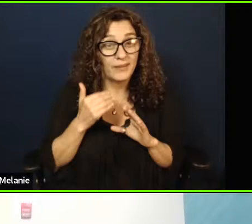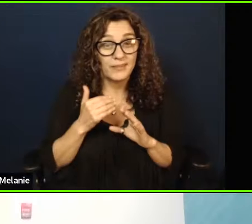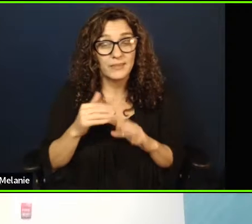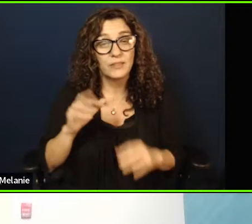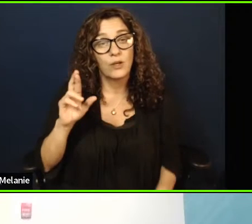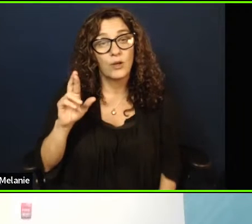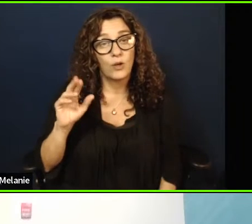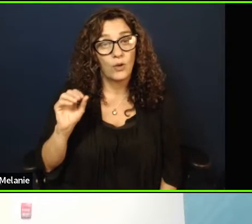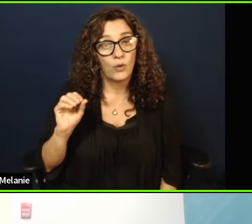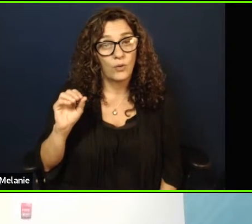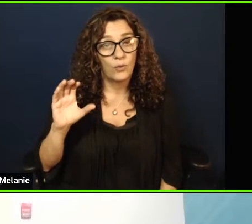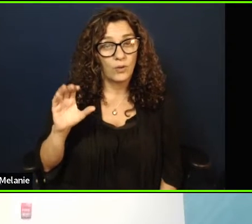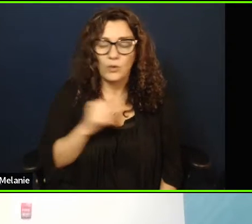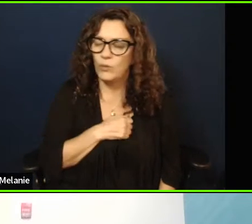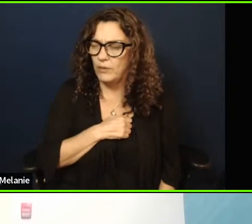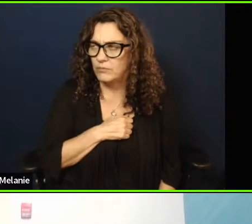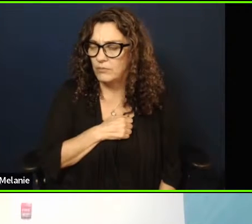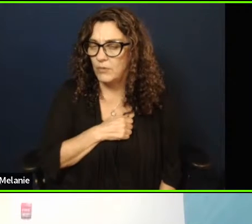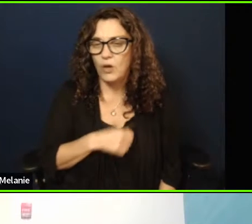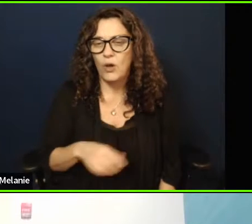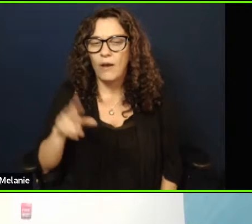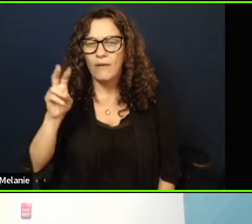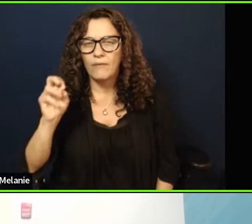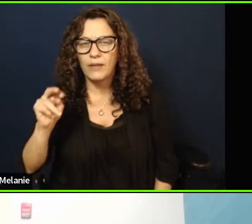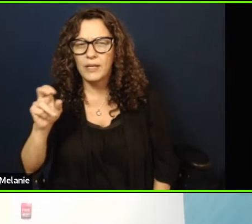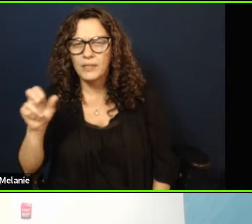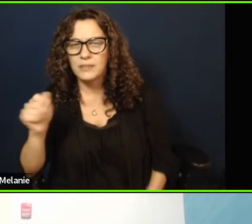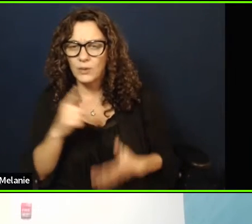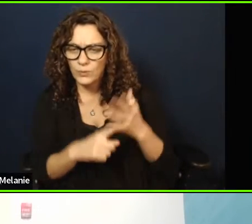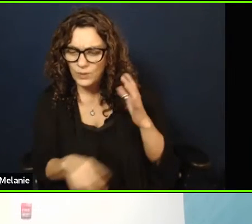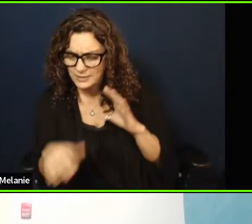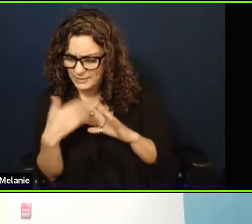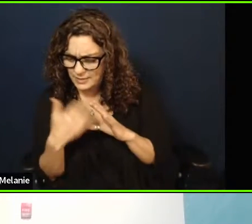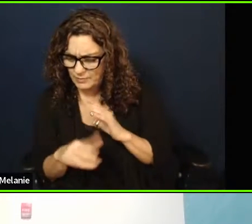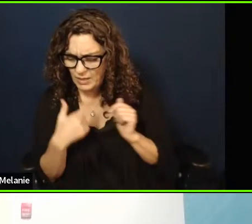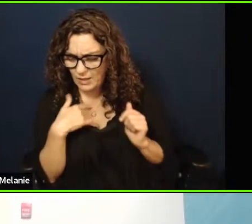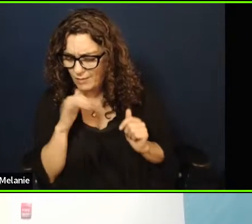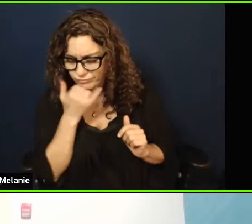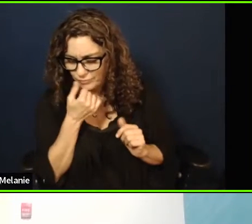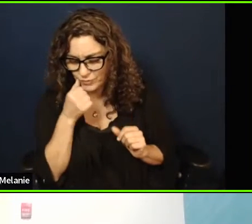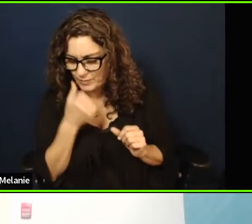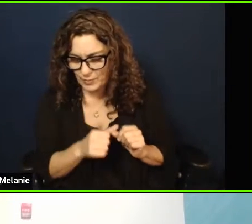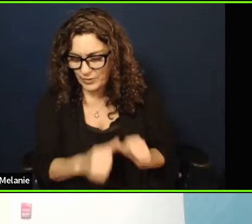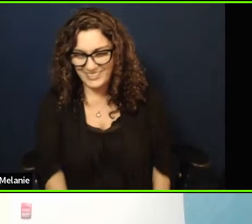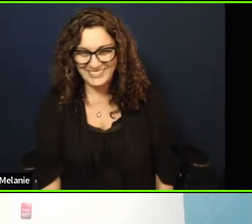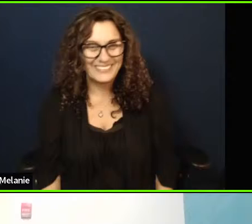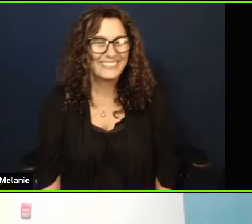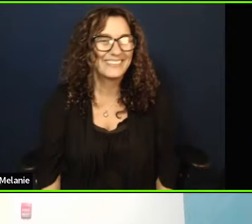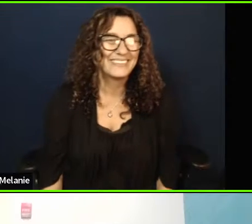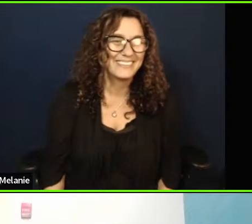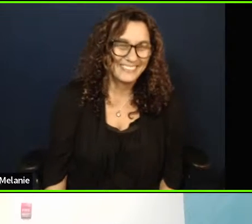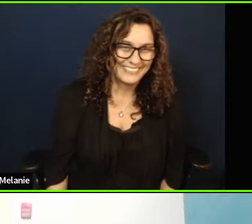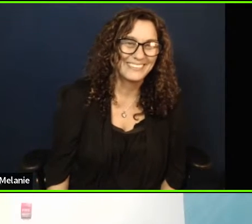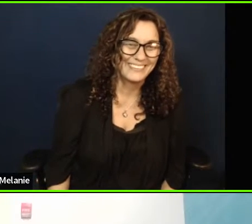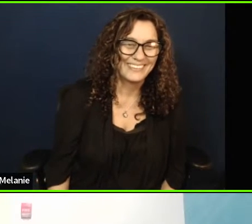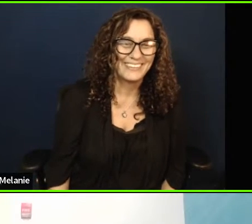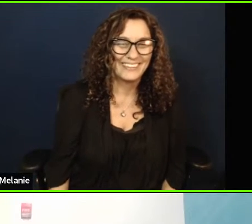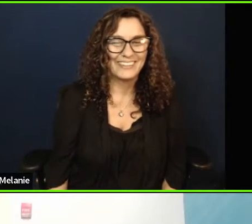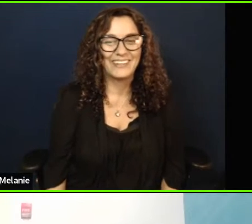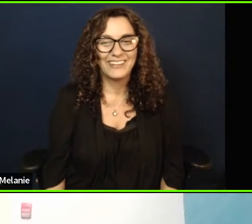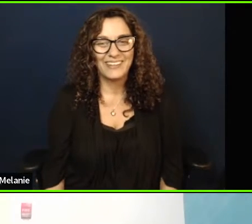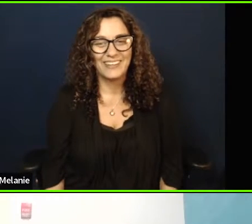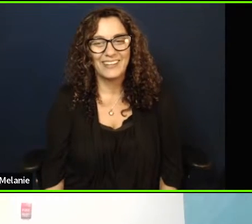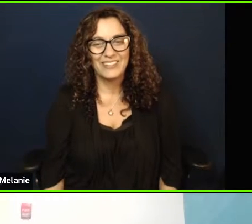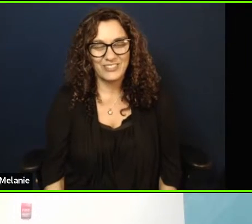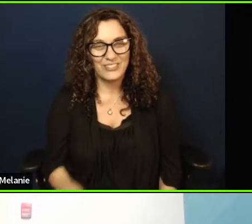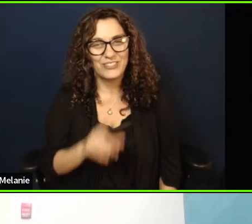at I'm sorry, Vanessa, could you provide that email again? I'm not going to pretend like I remember. It's all right. Yes, so I